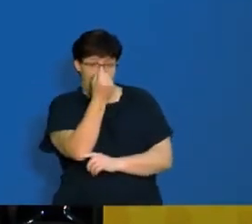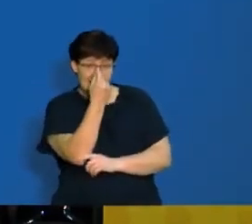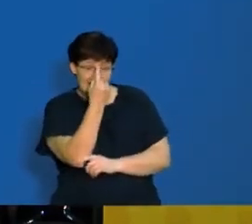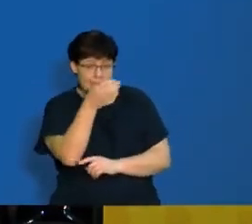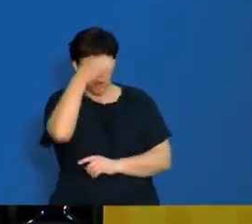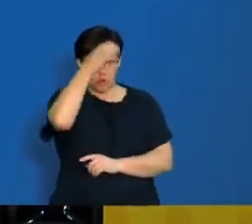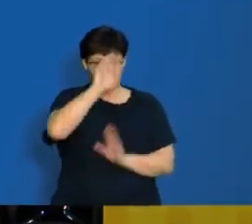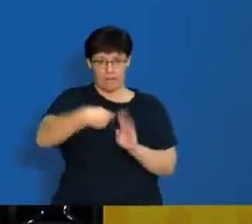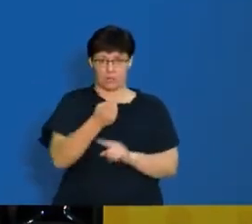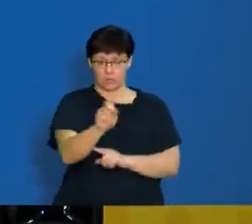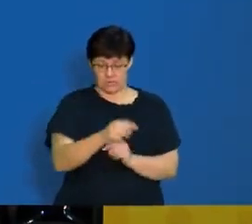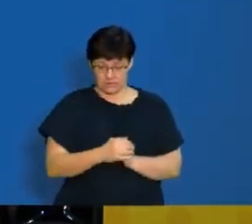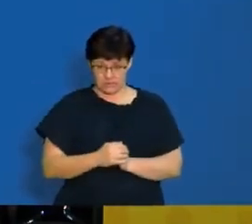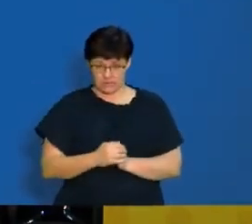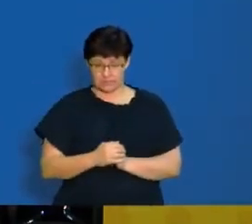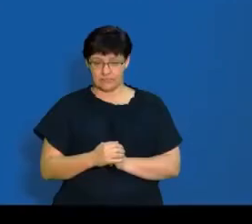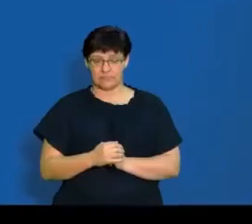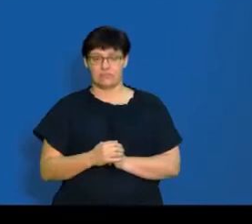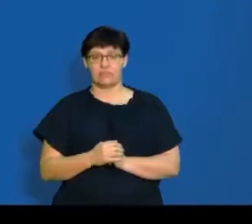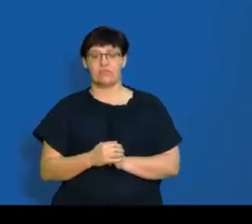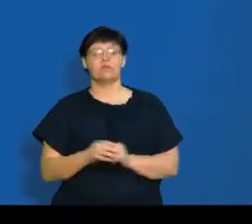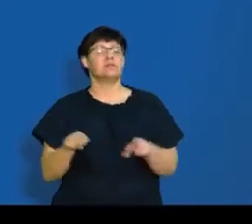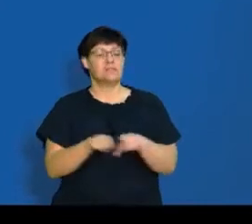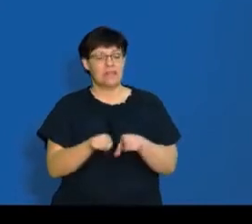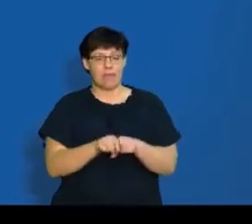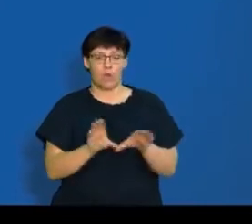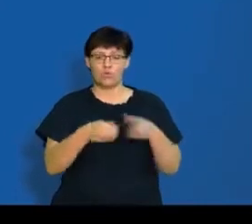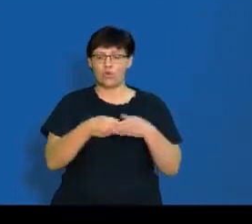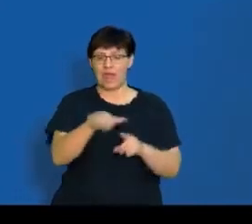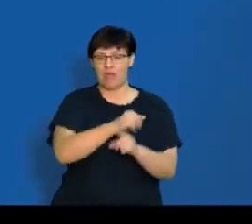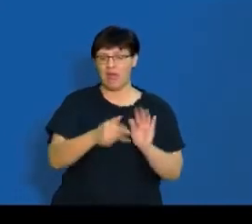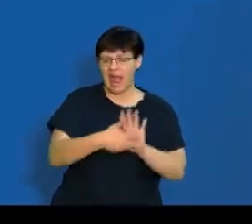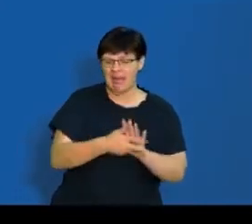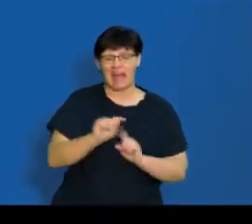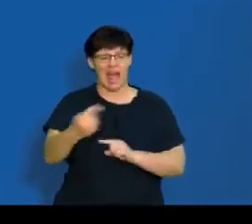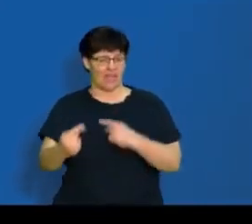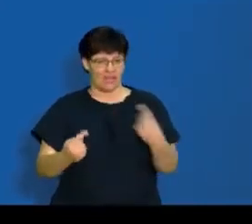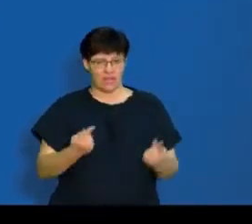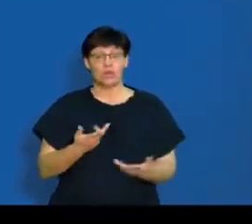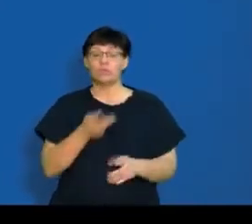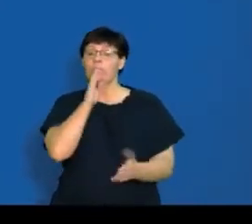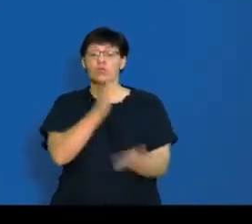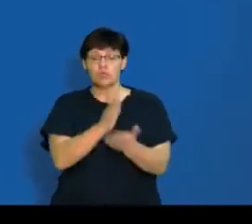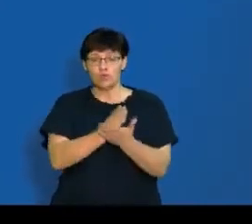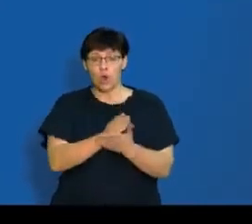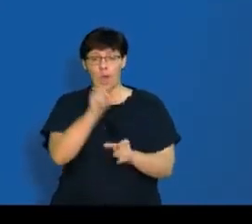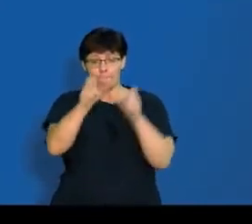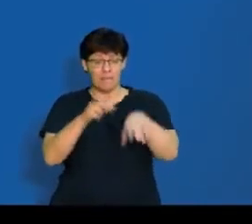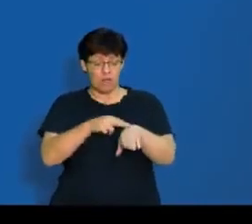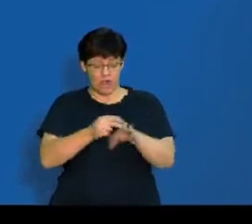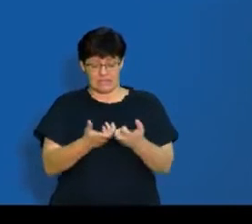content was about. Okay, such as the Group Areas Act and others to ensure the separation of South